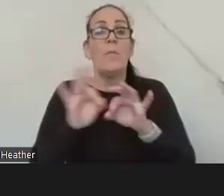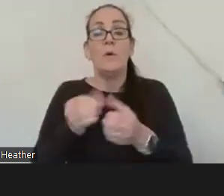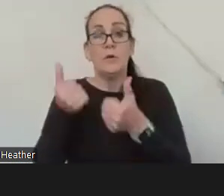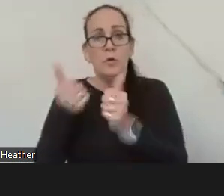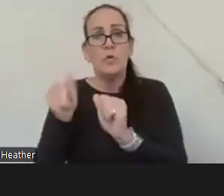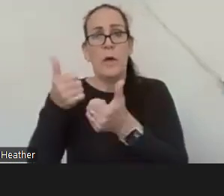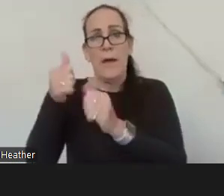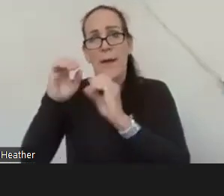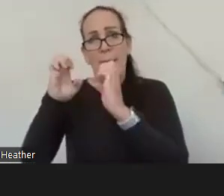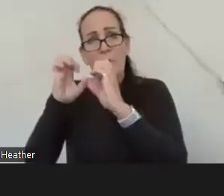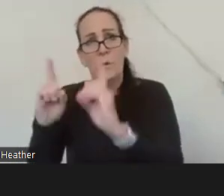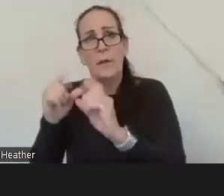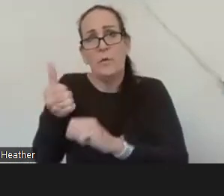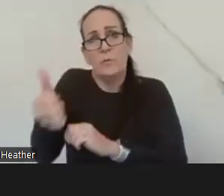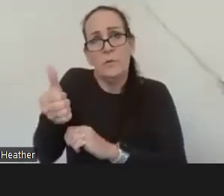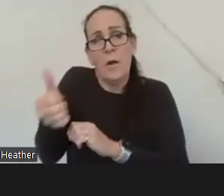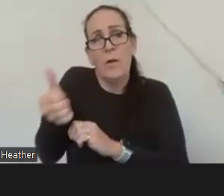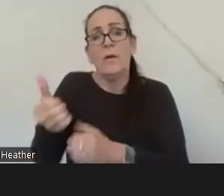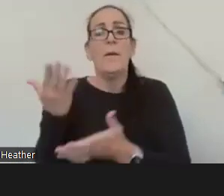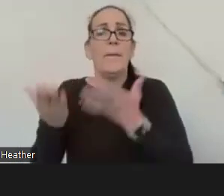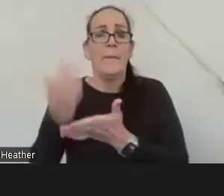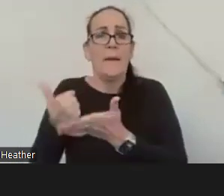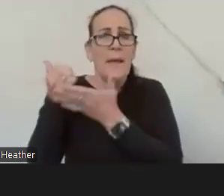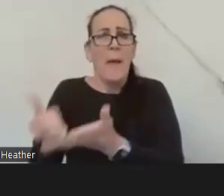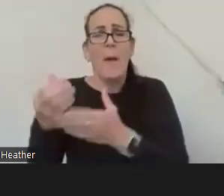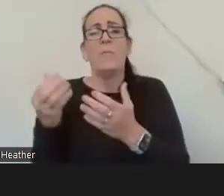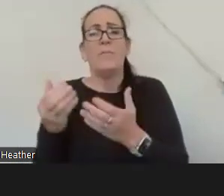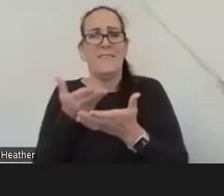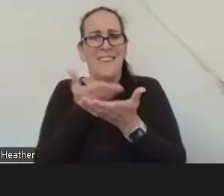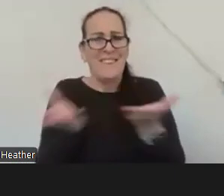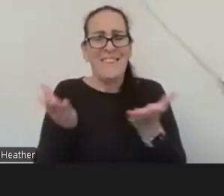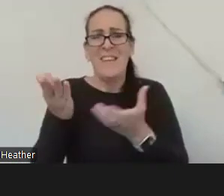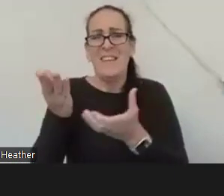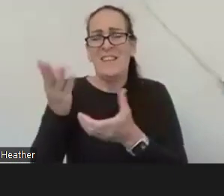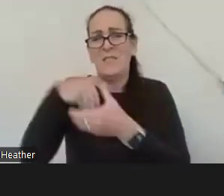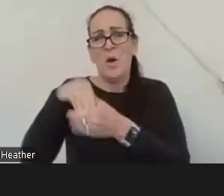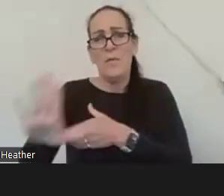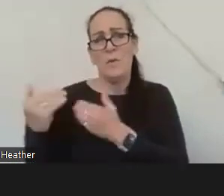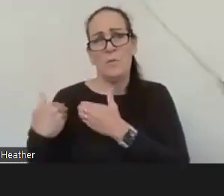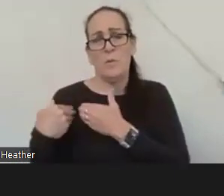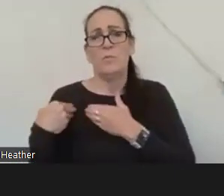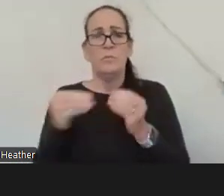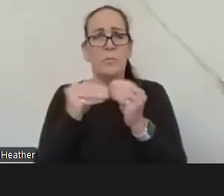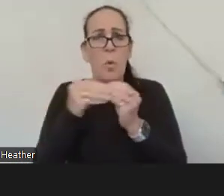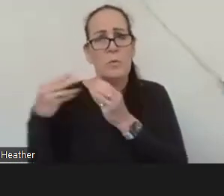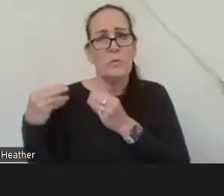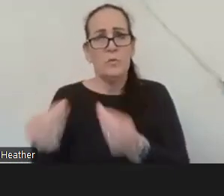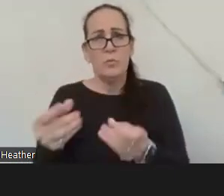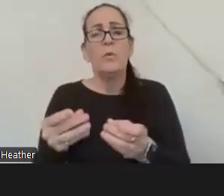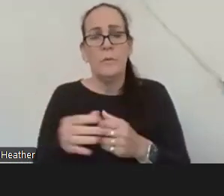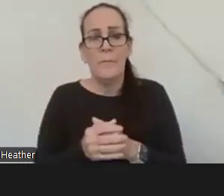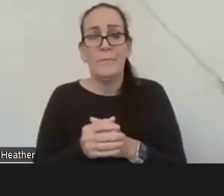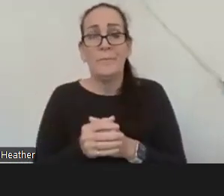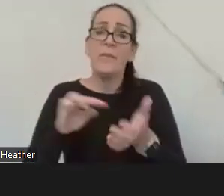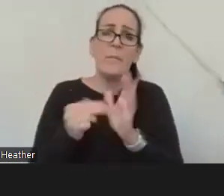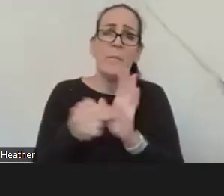help the things go a little more smoothly to get the kind of the routines down that will help. So this is not